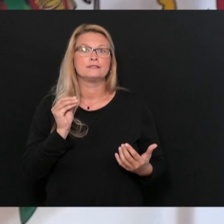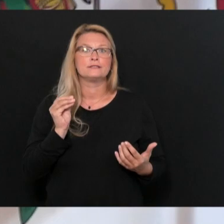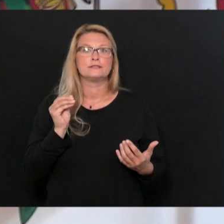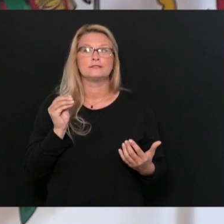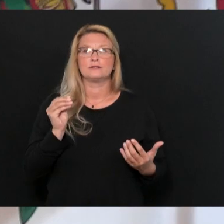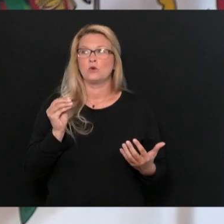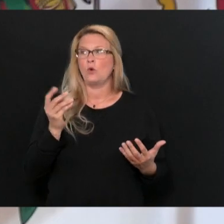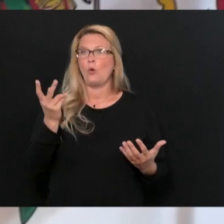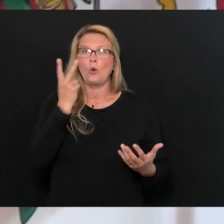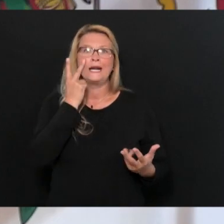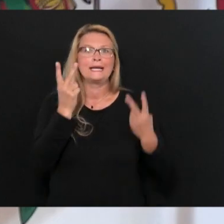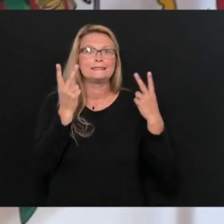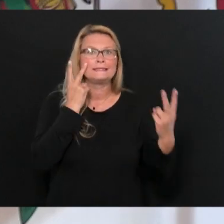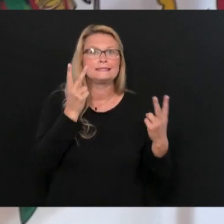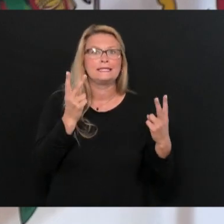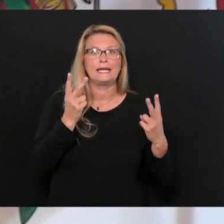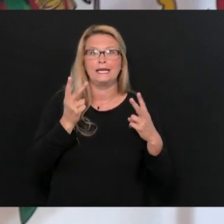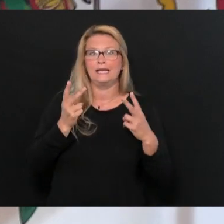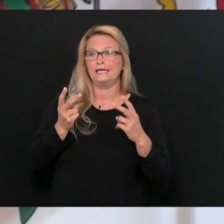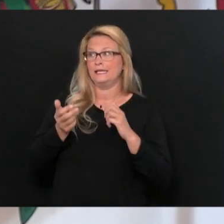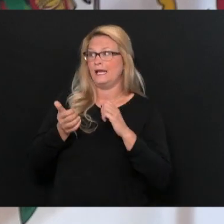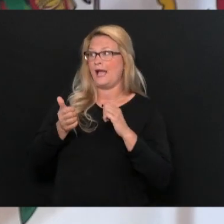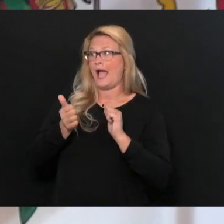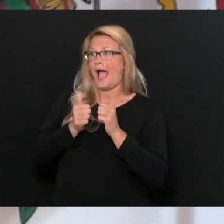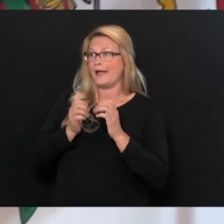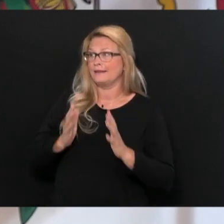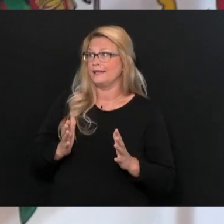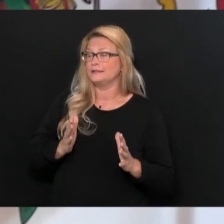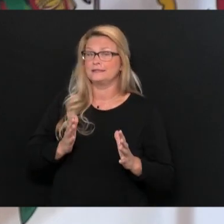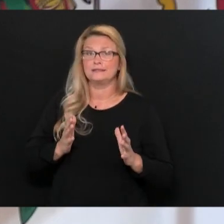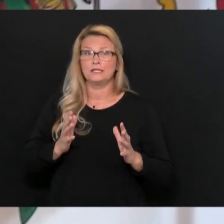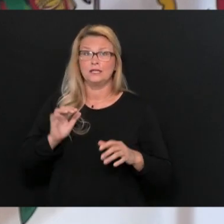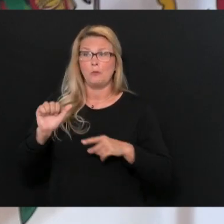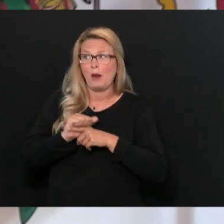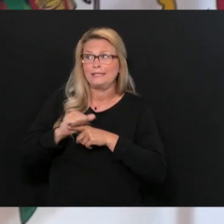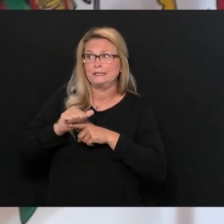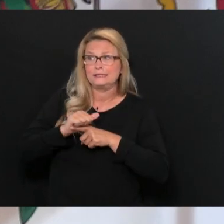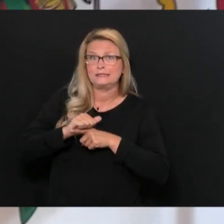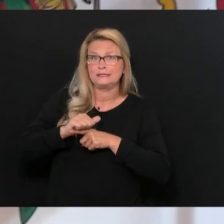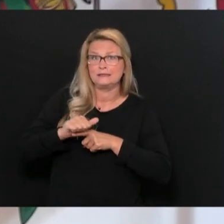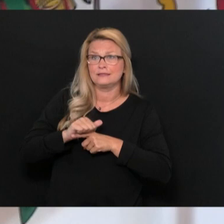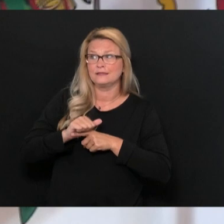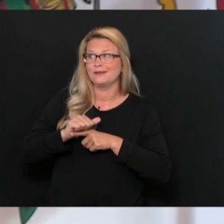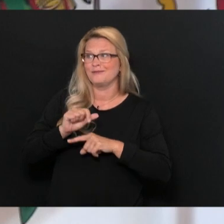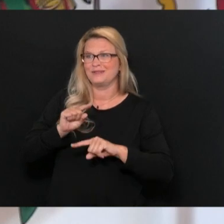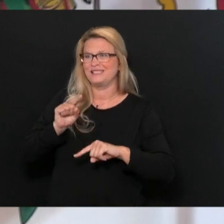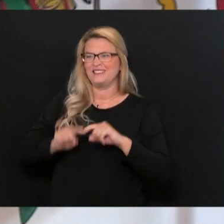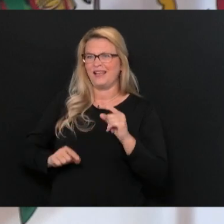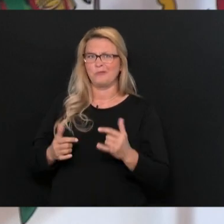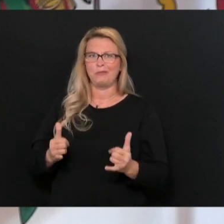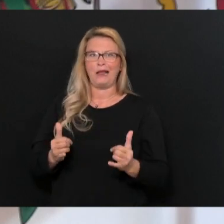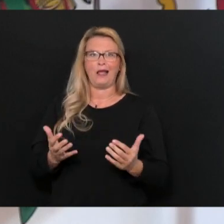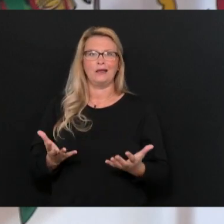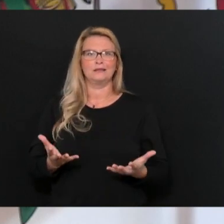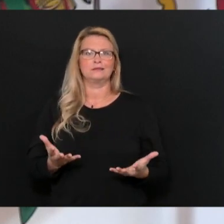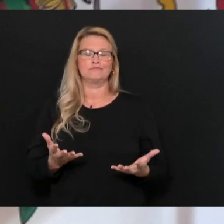for our athletes to work as hard as they work and then not be able to play. I mean, just imagine,